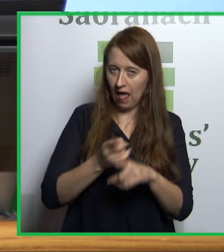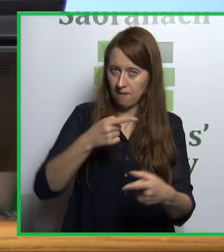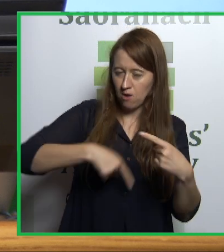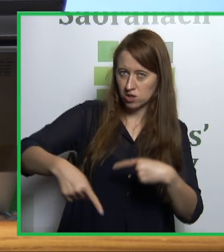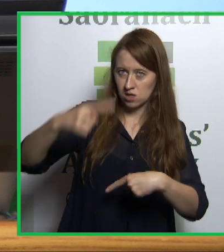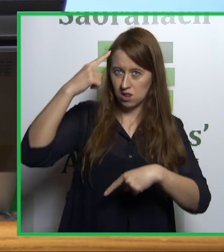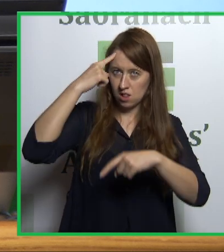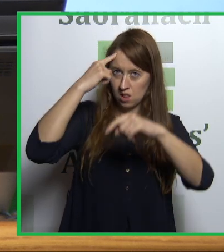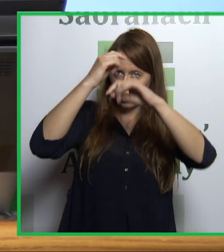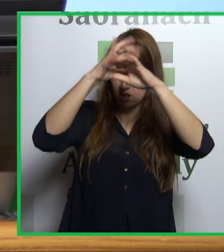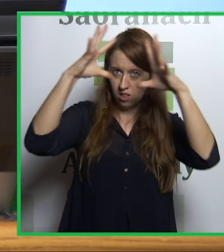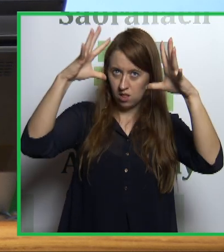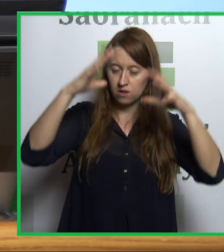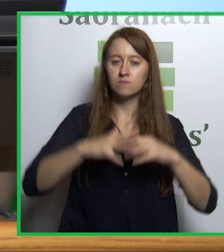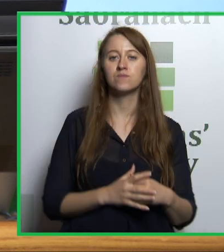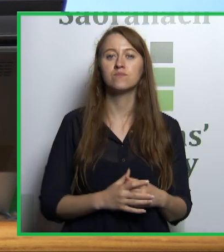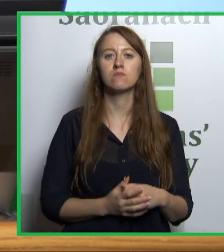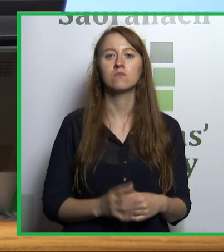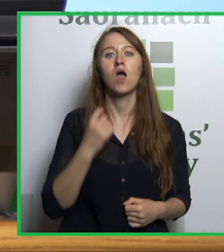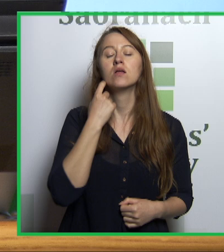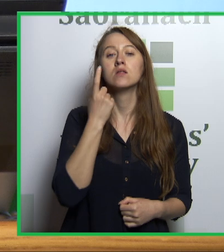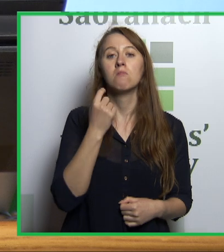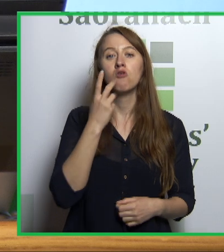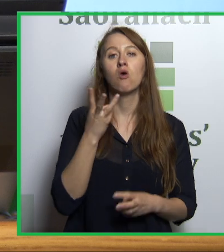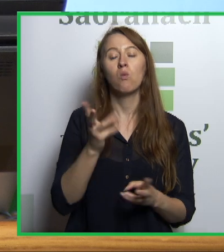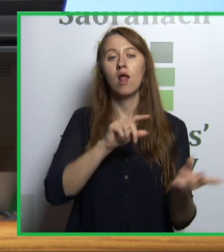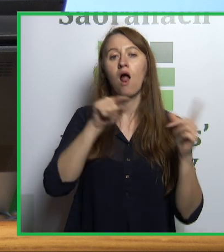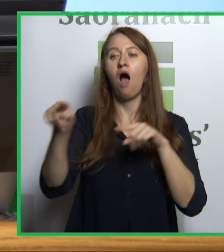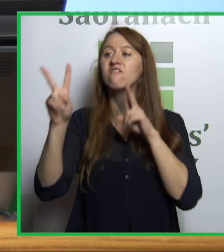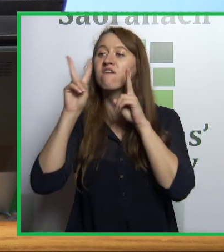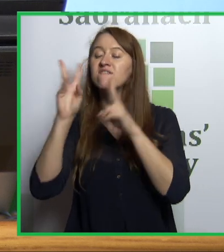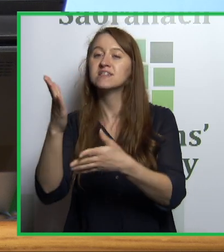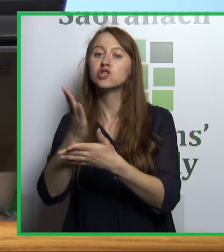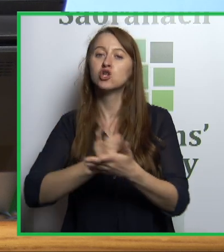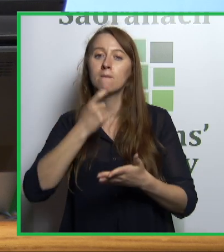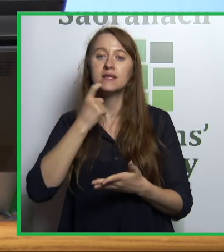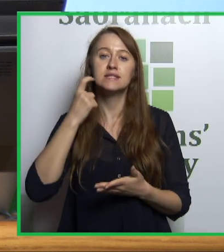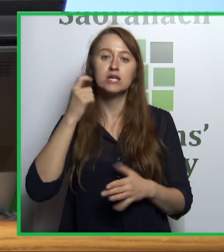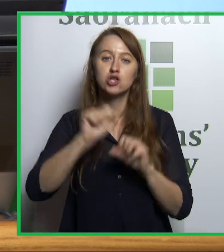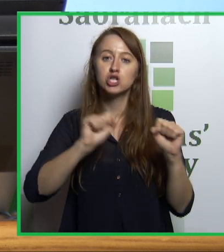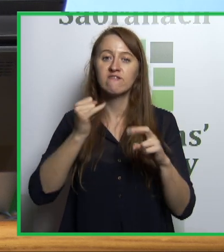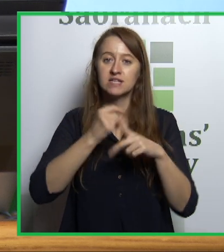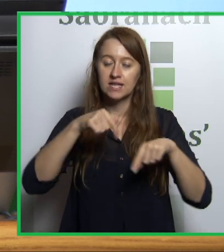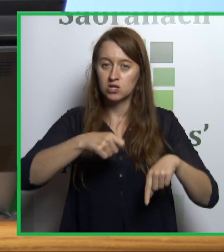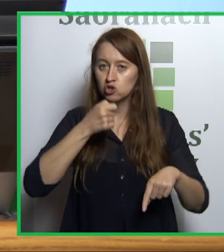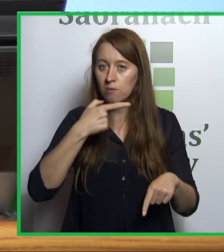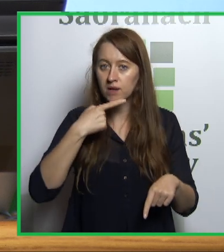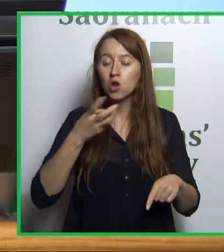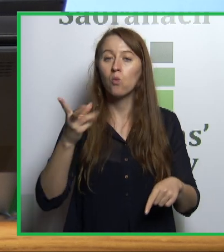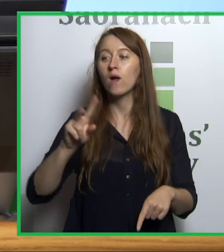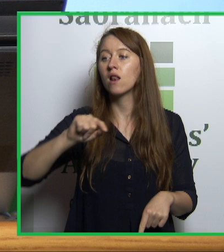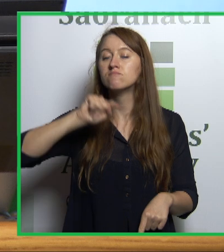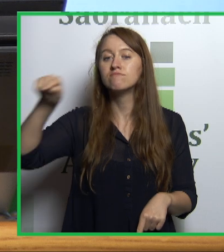tomorrow, as we visit some of the services, the addiction services here in Dublin, where we visit some of those services and get